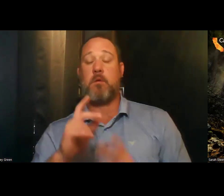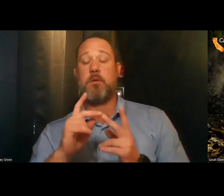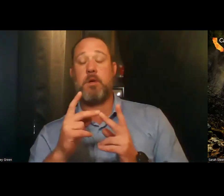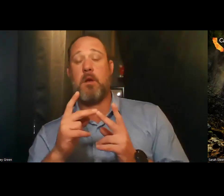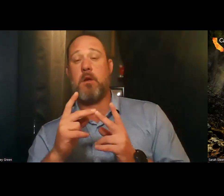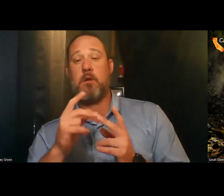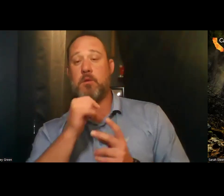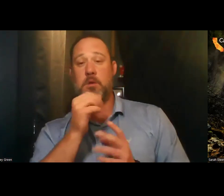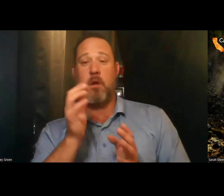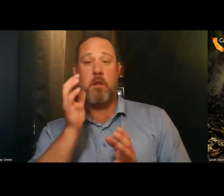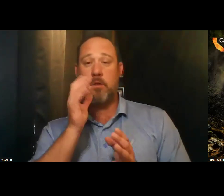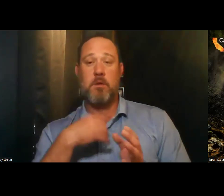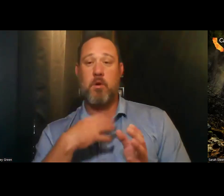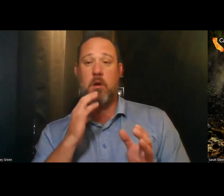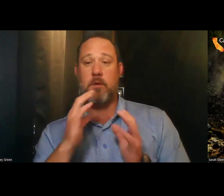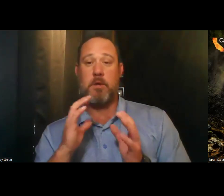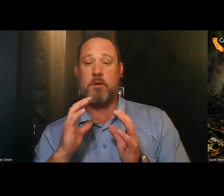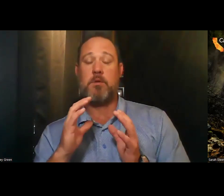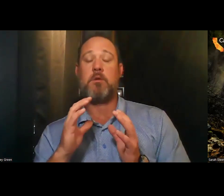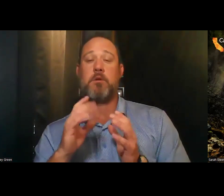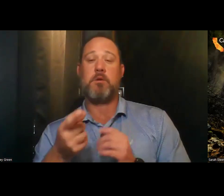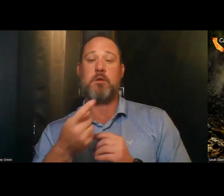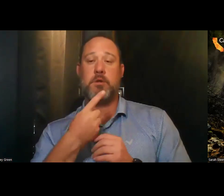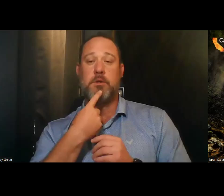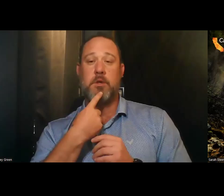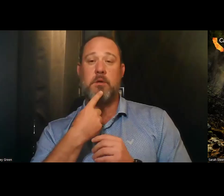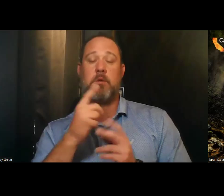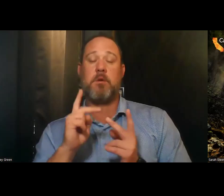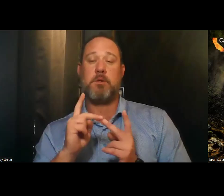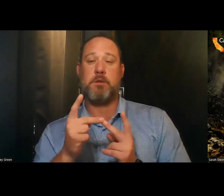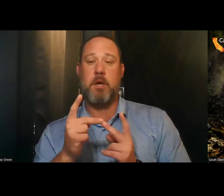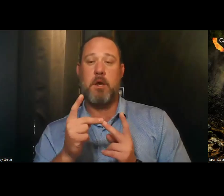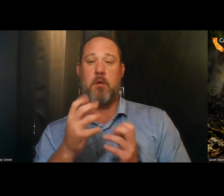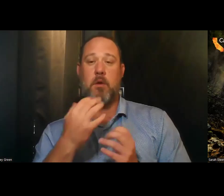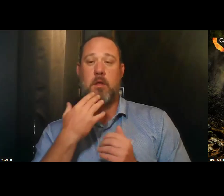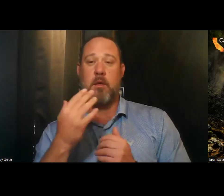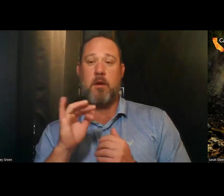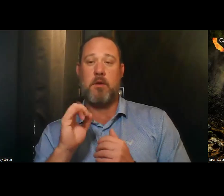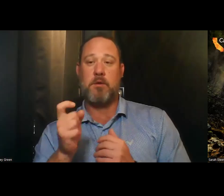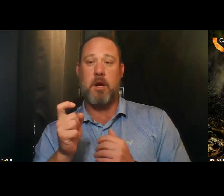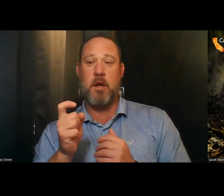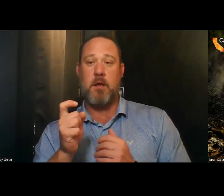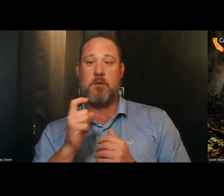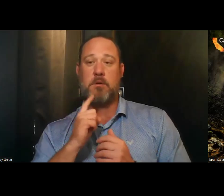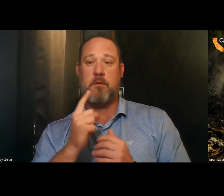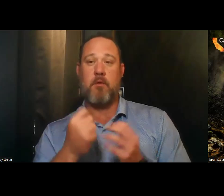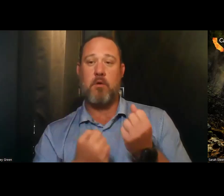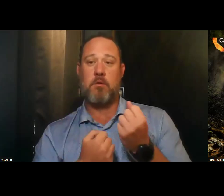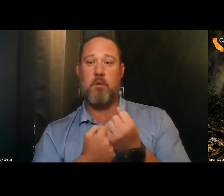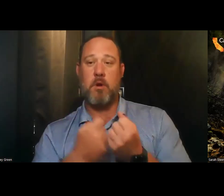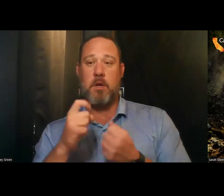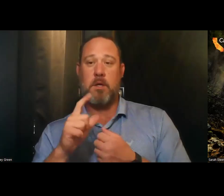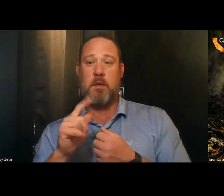wasn't even listening into our conversation. And she said, second, I wanted to thank Jax for lifting up the needs